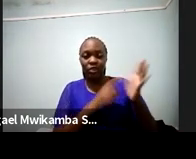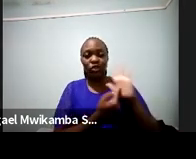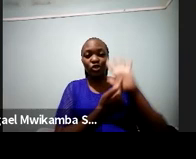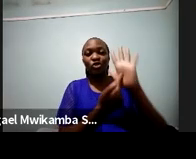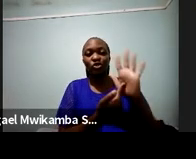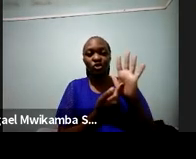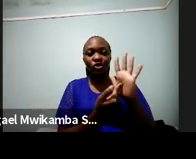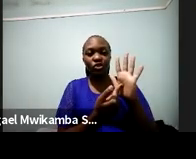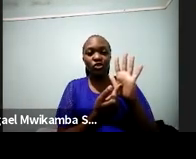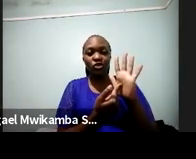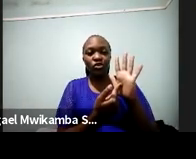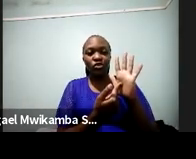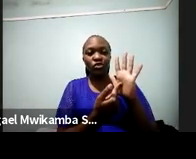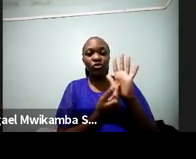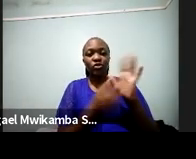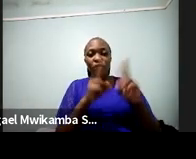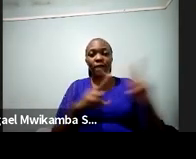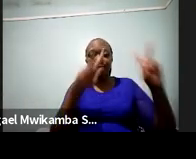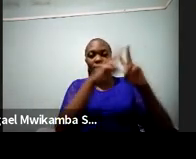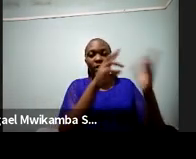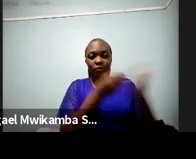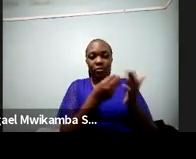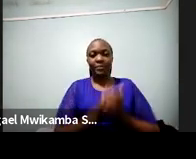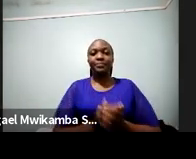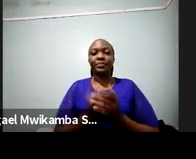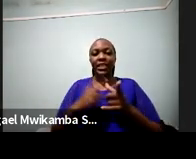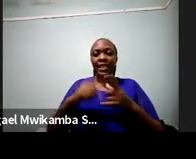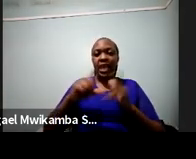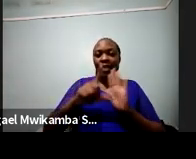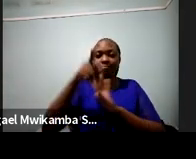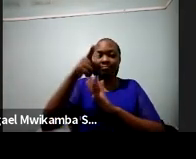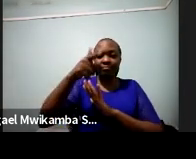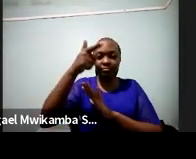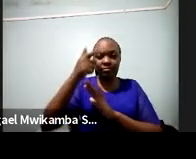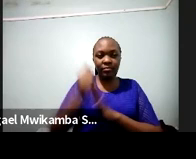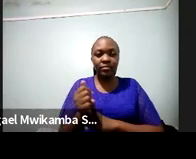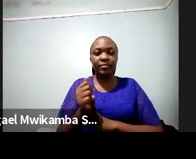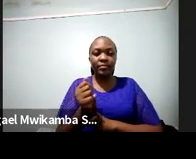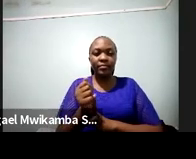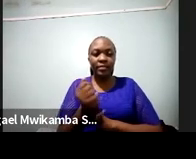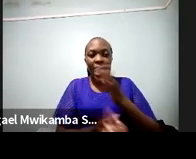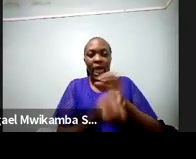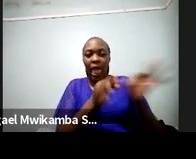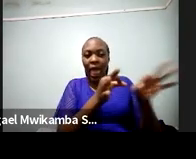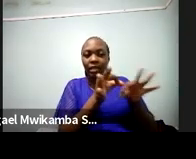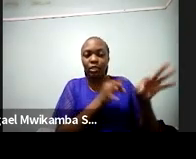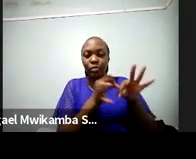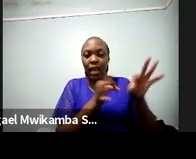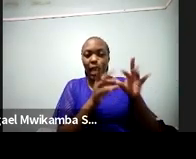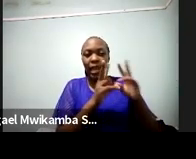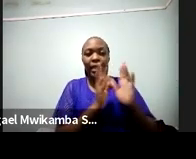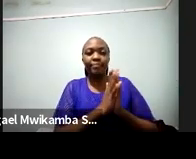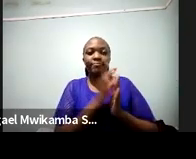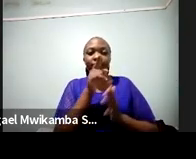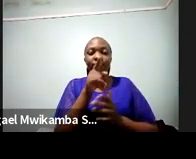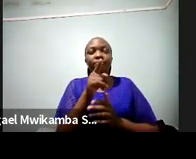Further, it is the ability to understand and make use of a variety of financial skills. You will understand at some point that we have a number of